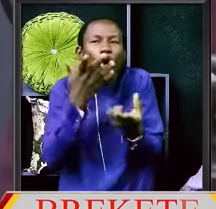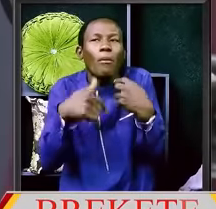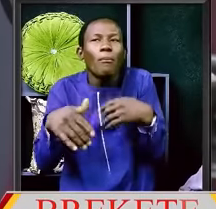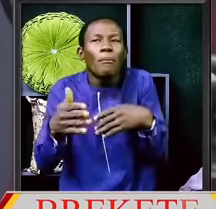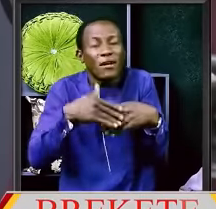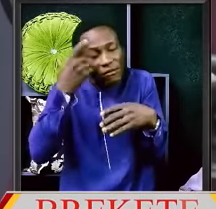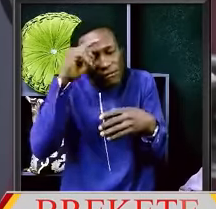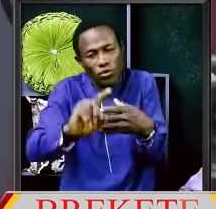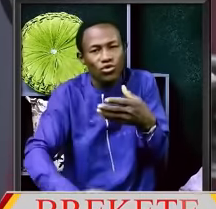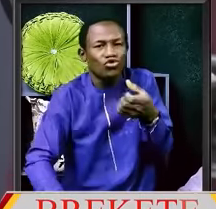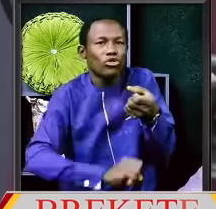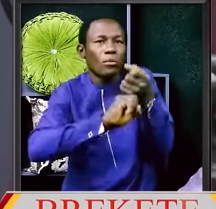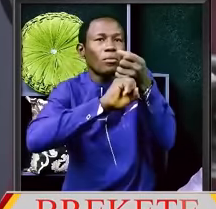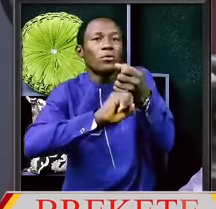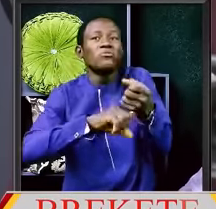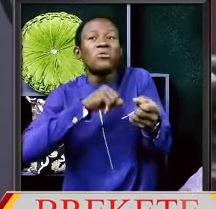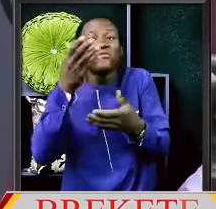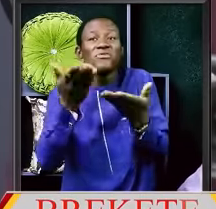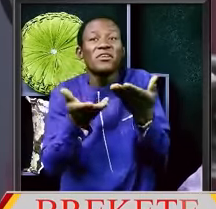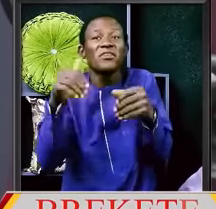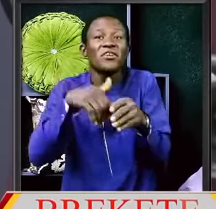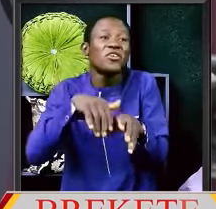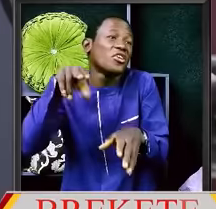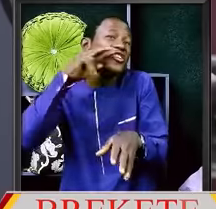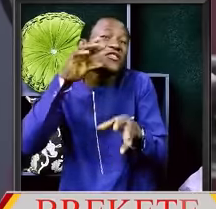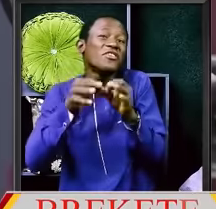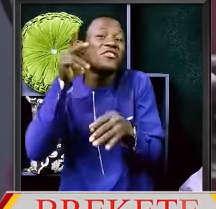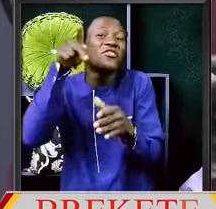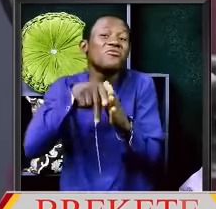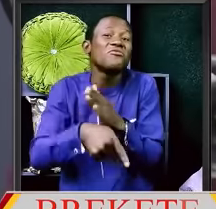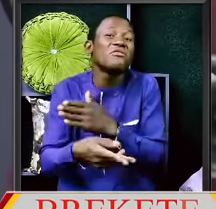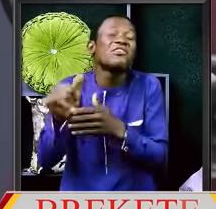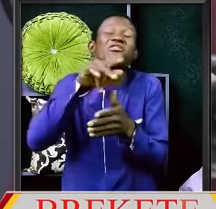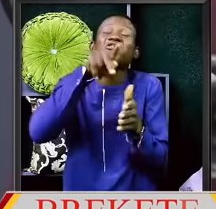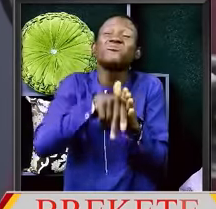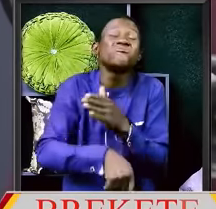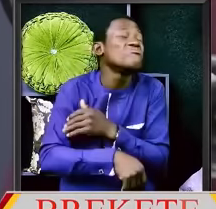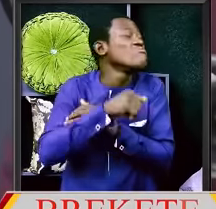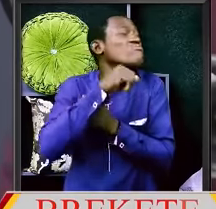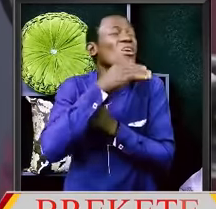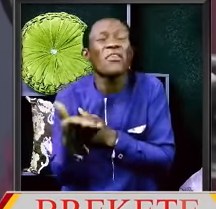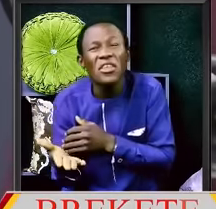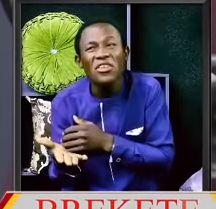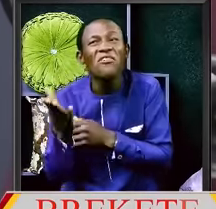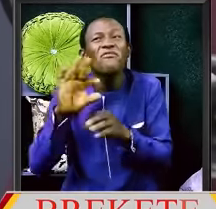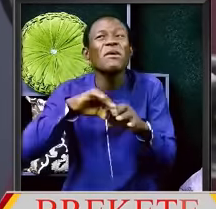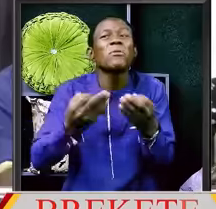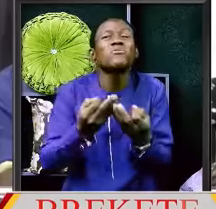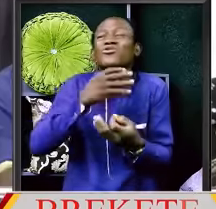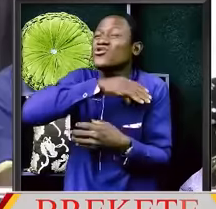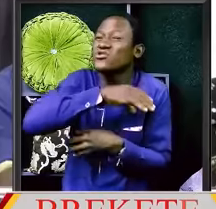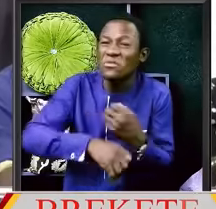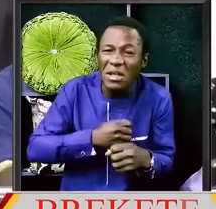for Nigeria. They kill you, they kill Banza, they kill nothing. Now your family go suffer.